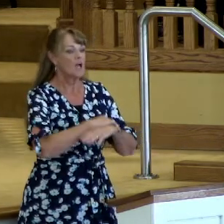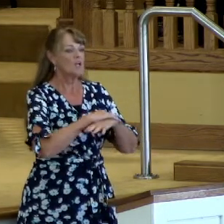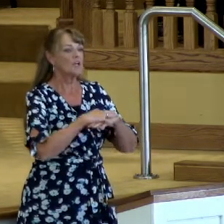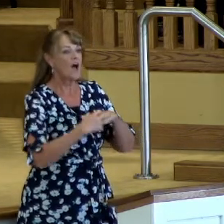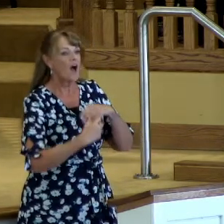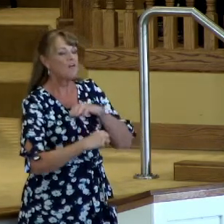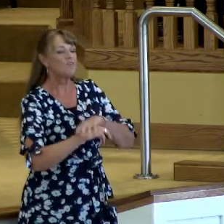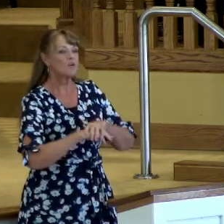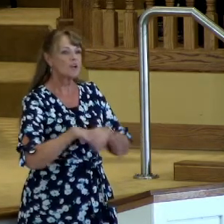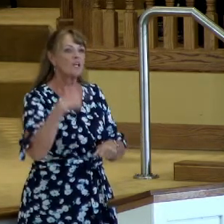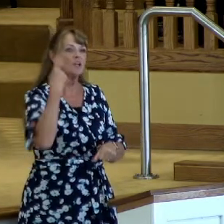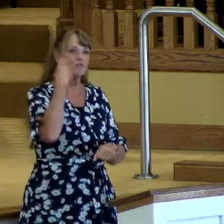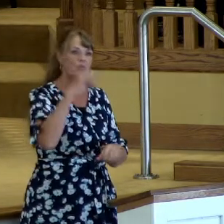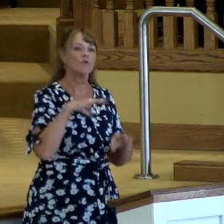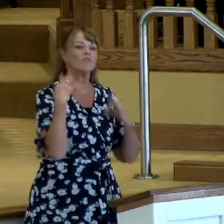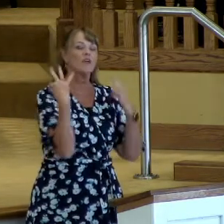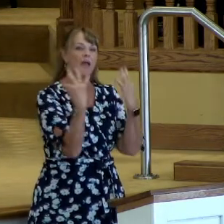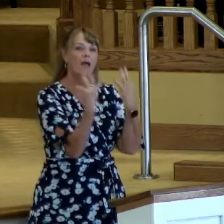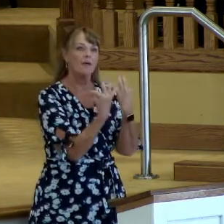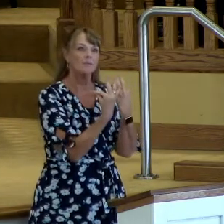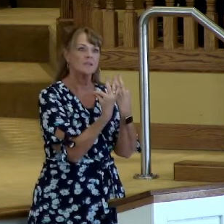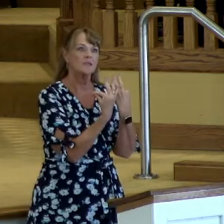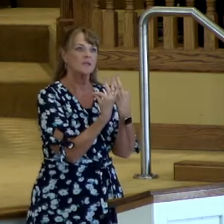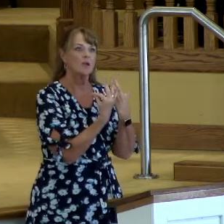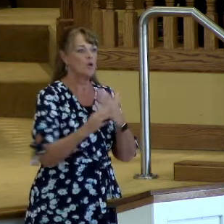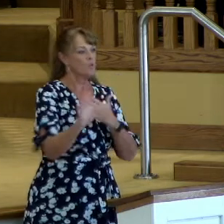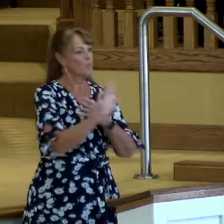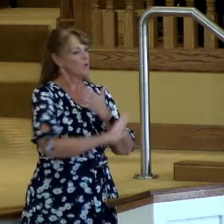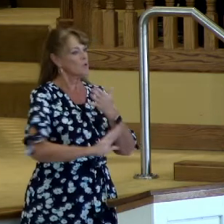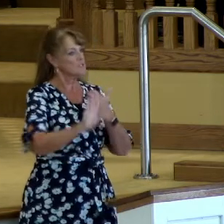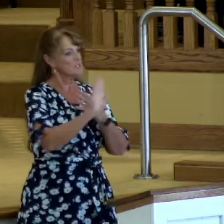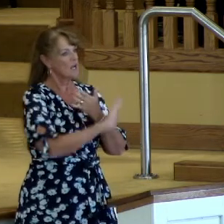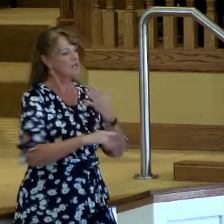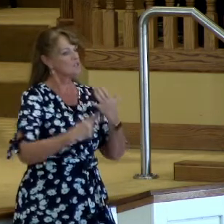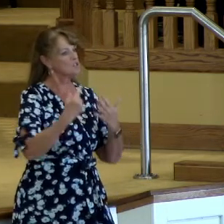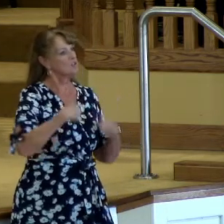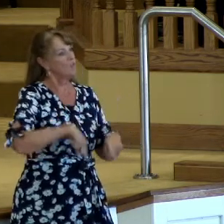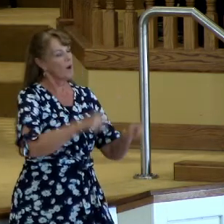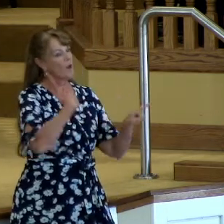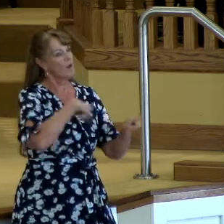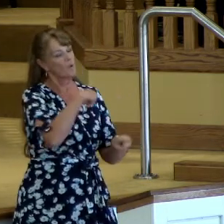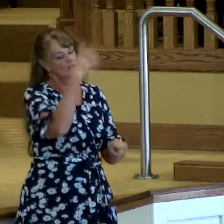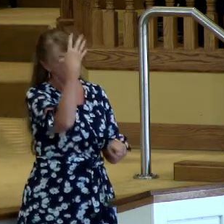Comfort for family. Protection while we sleep.